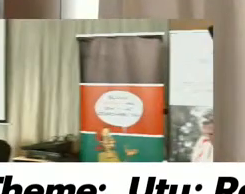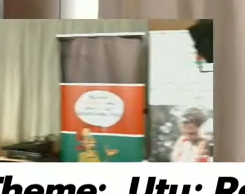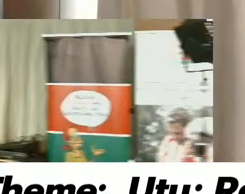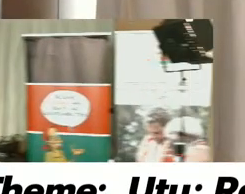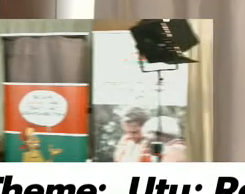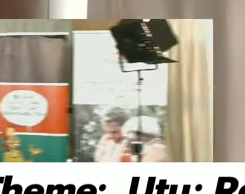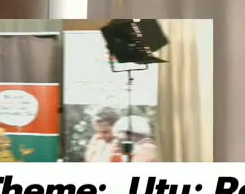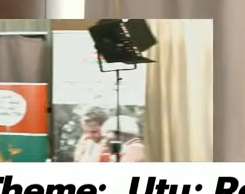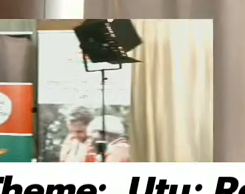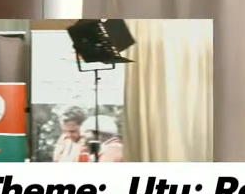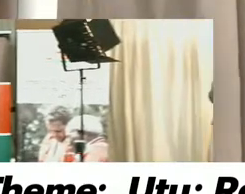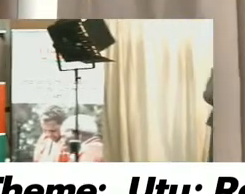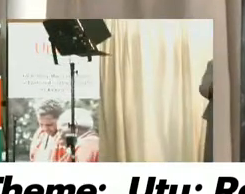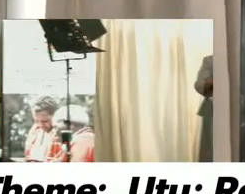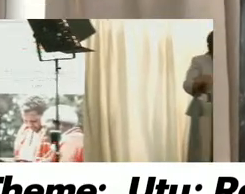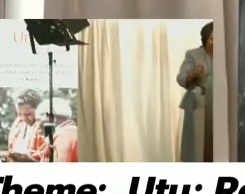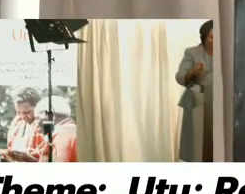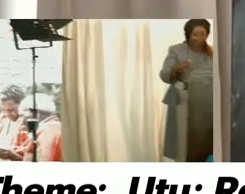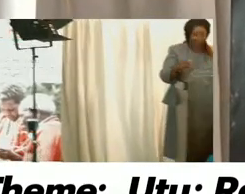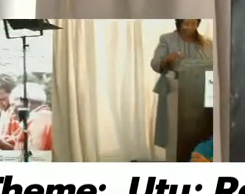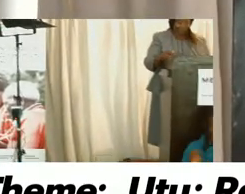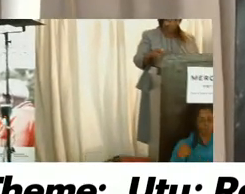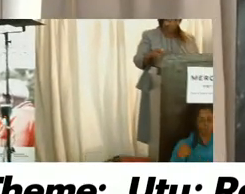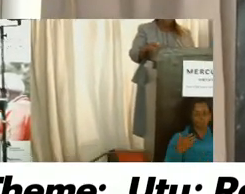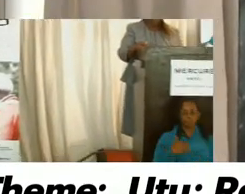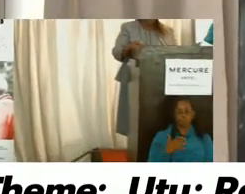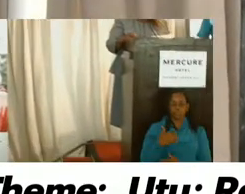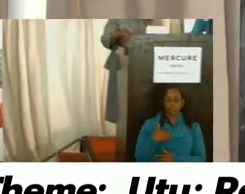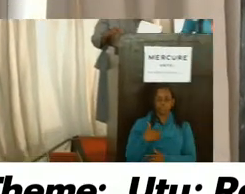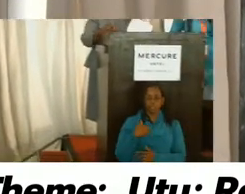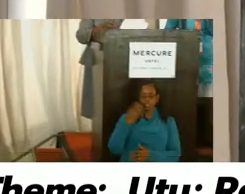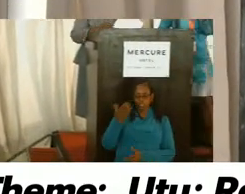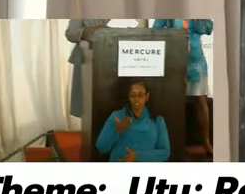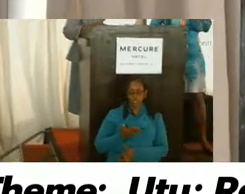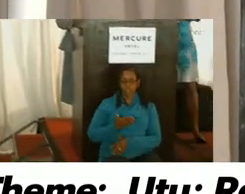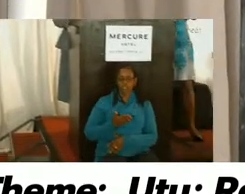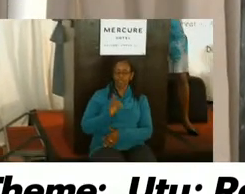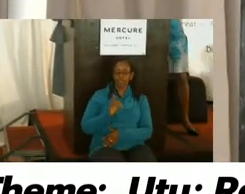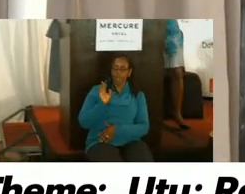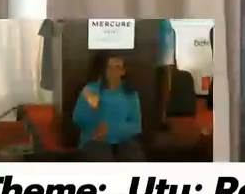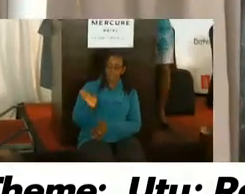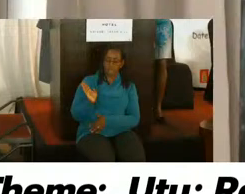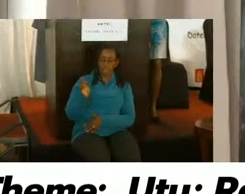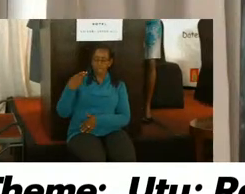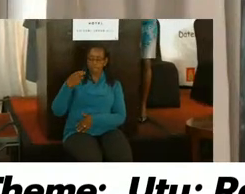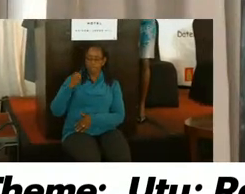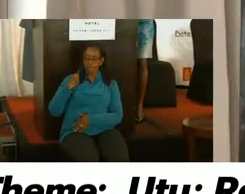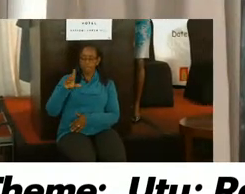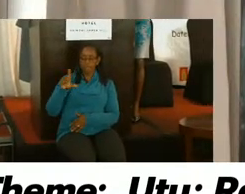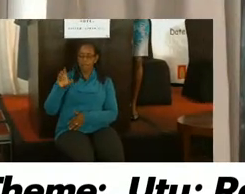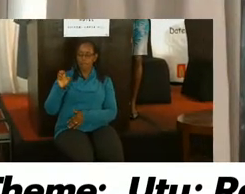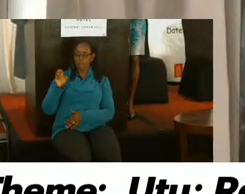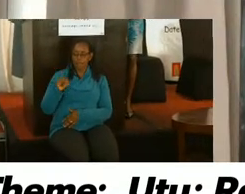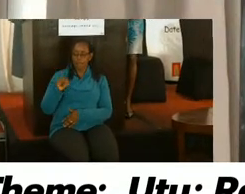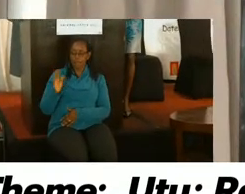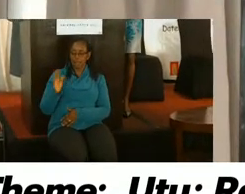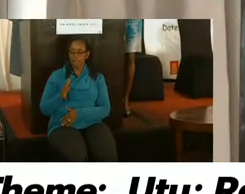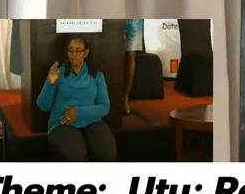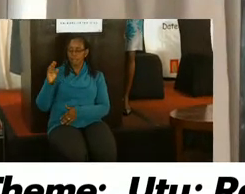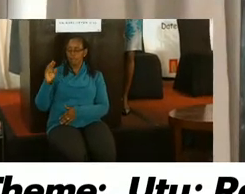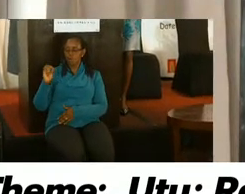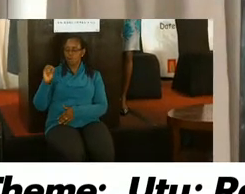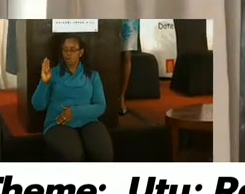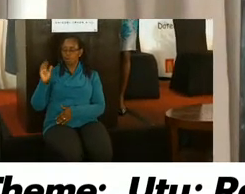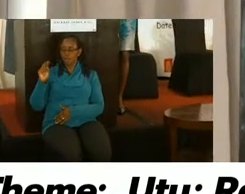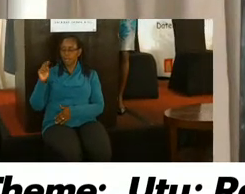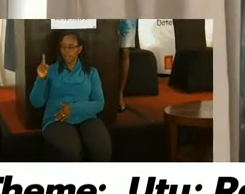thank you for the video um I would take this opportunity to just introduce her briefly Helen mudora obande is the civic